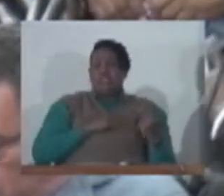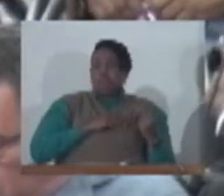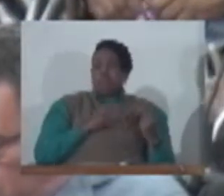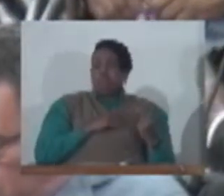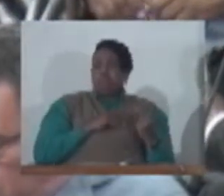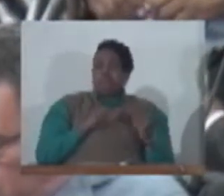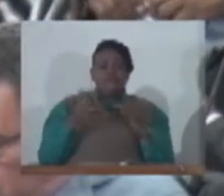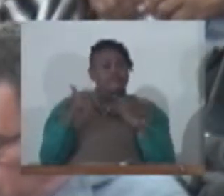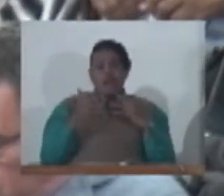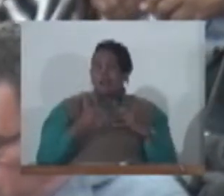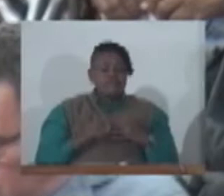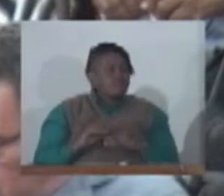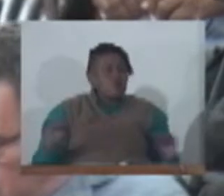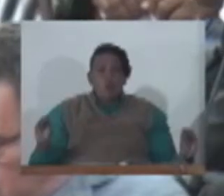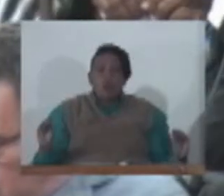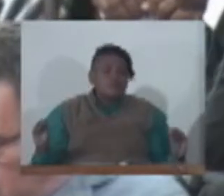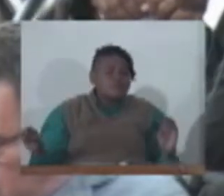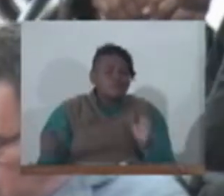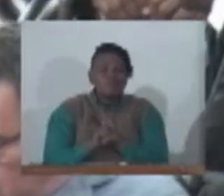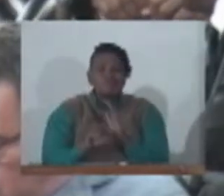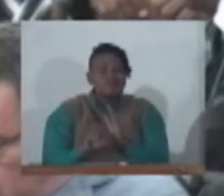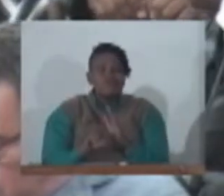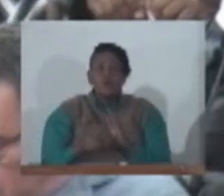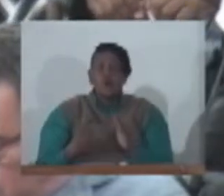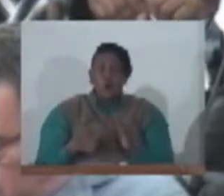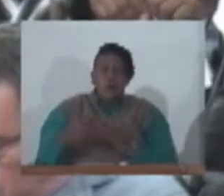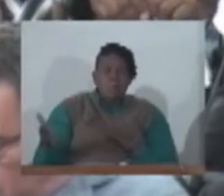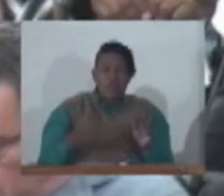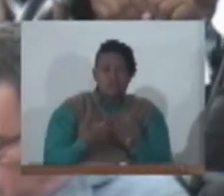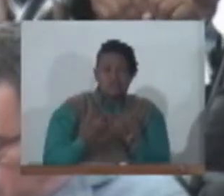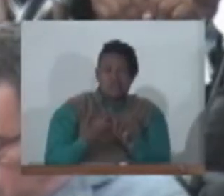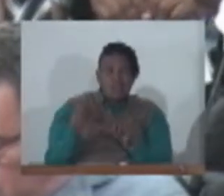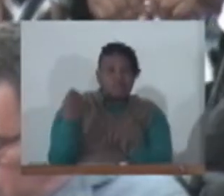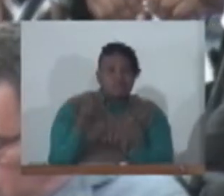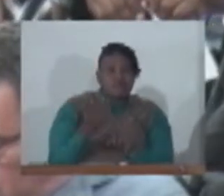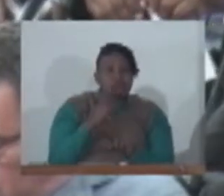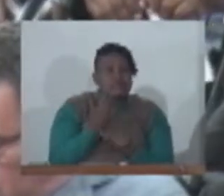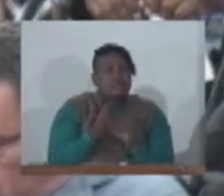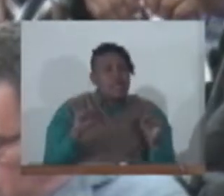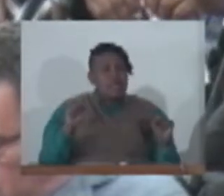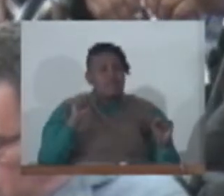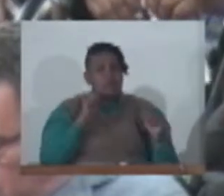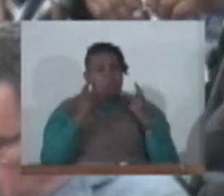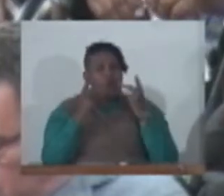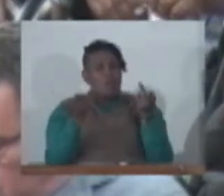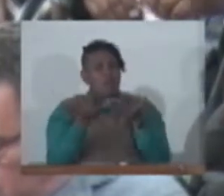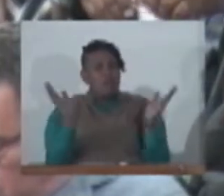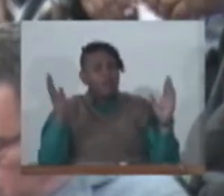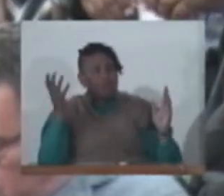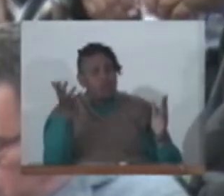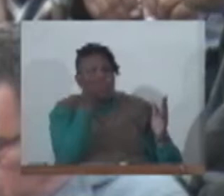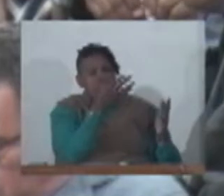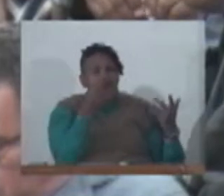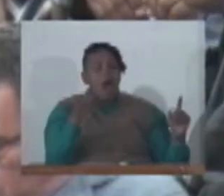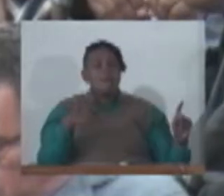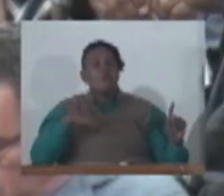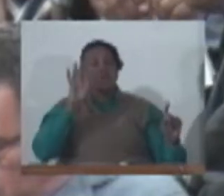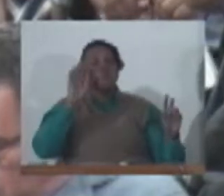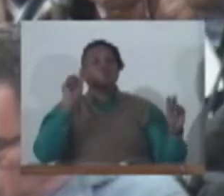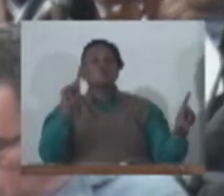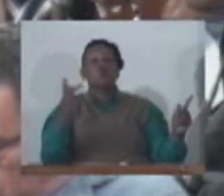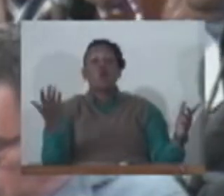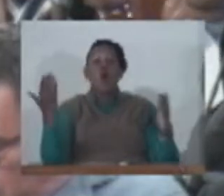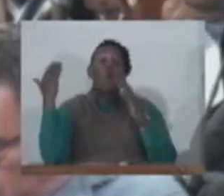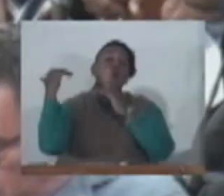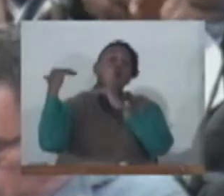in any shape or form. We intend to restore safety to our public spaces. We will restore